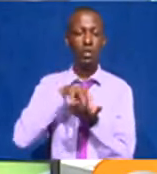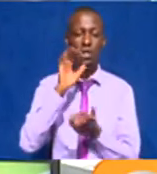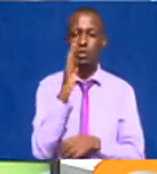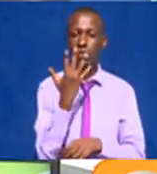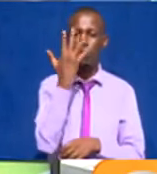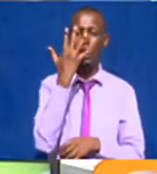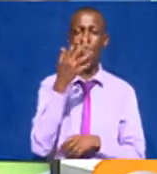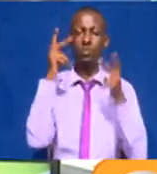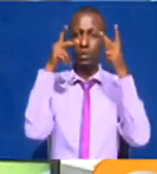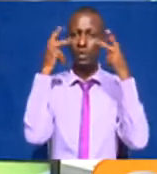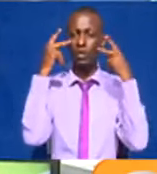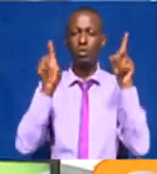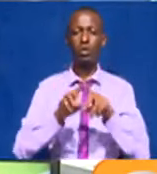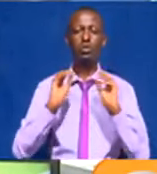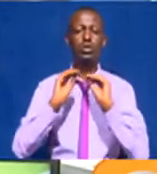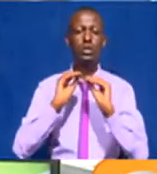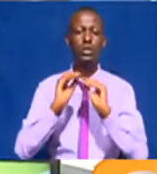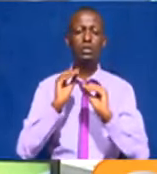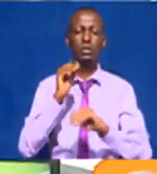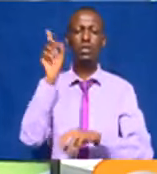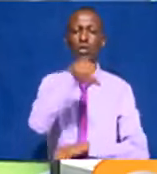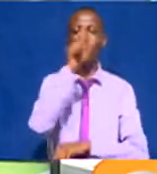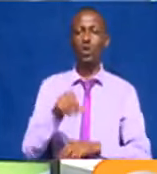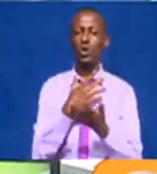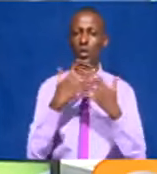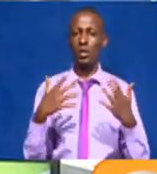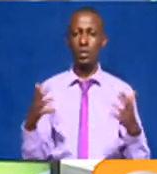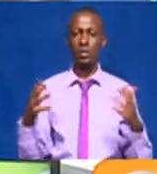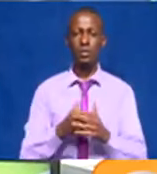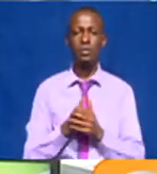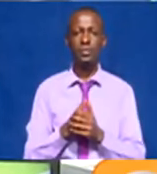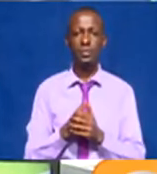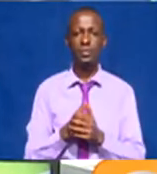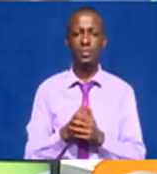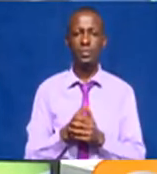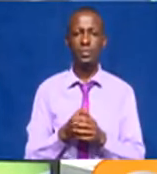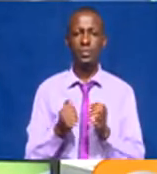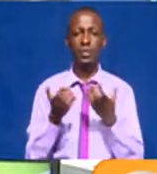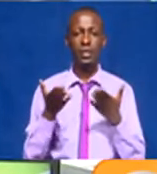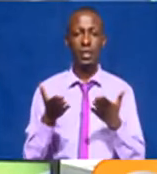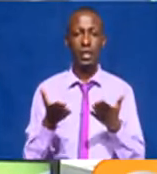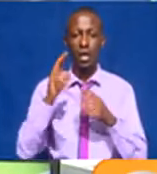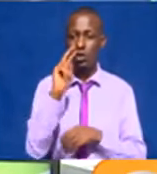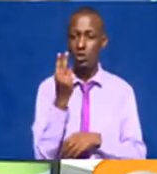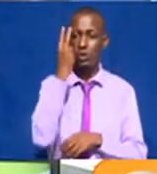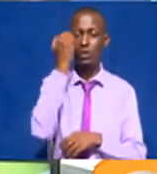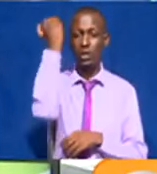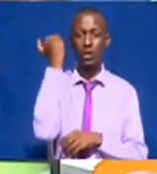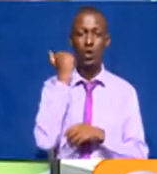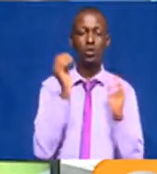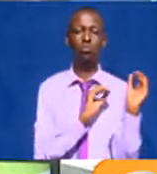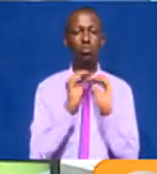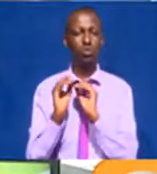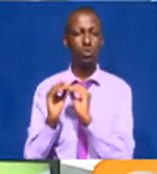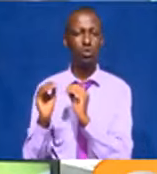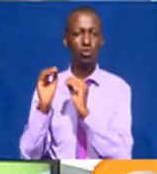terrorism and radicalization offenses. And as Brenda Wanga now reports, this is the second court appearance for Mackenzie